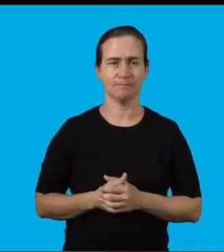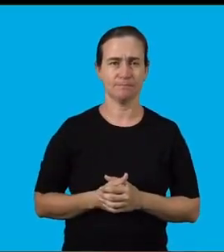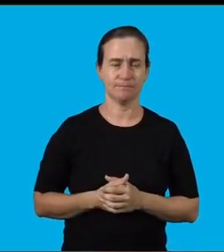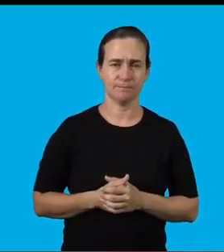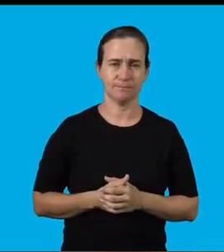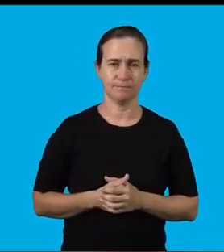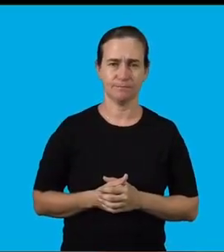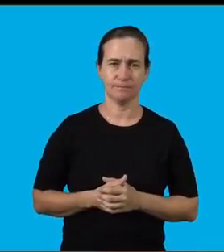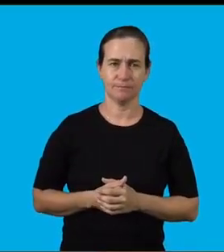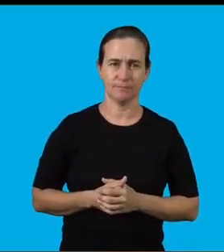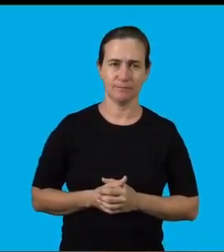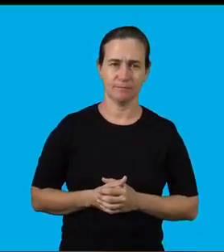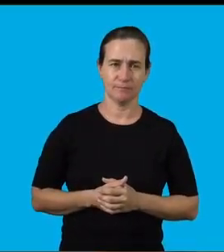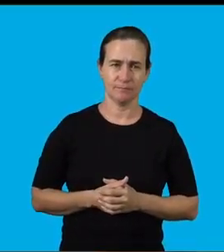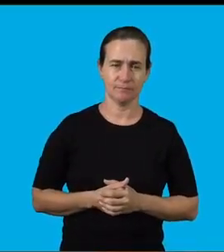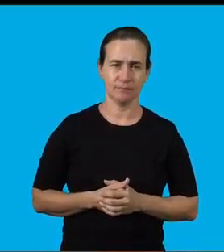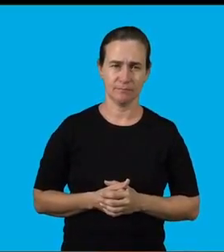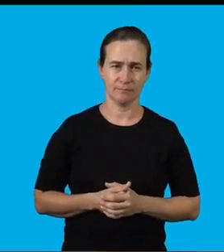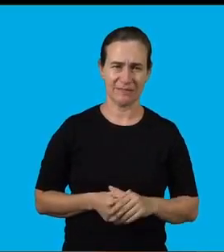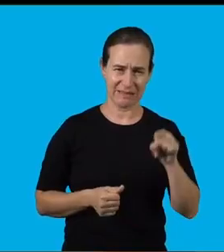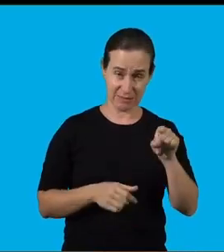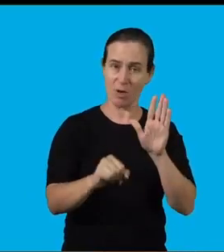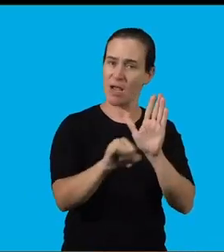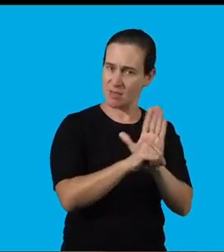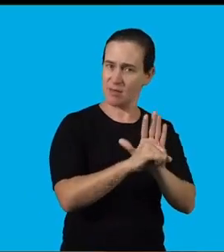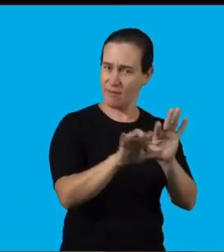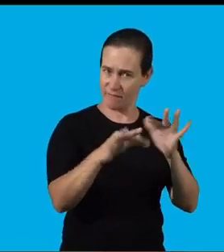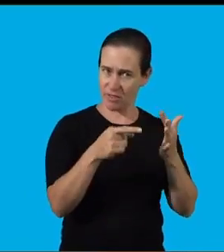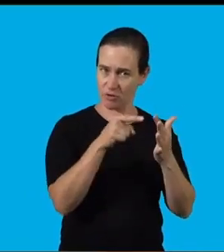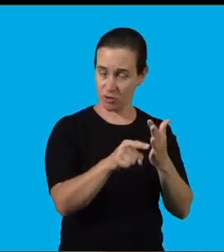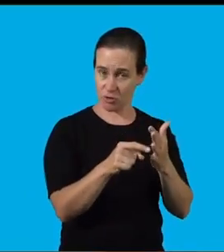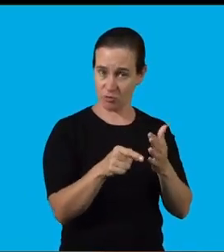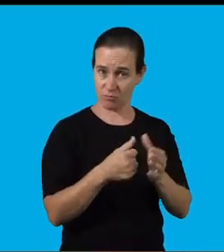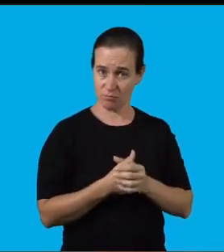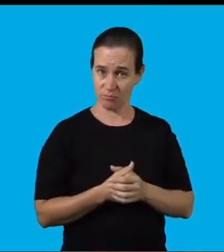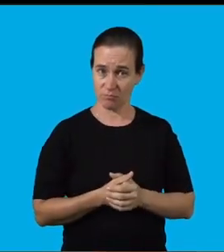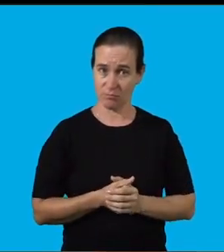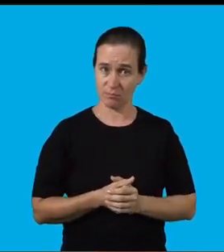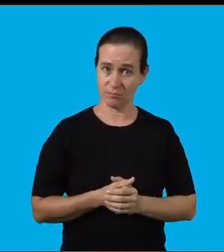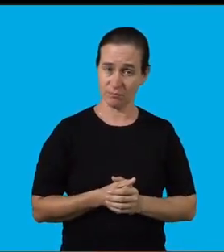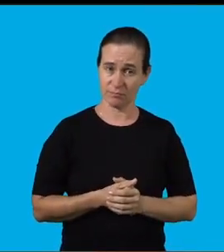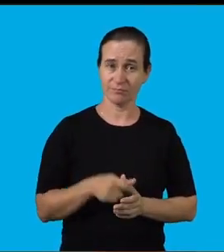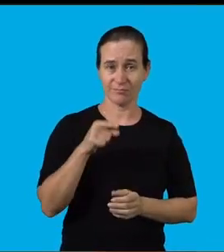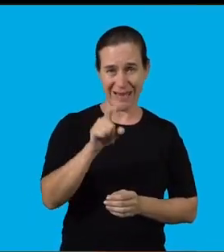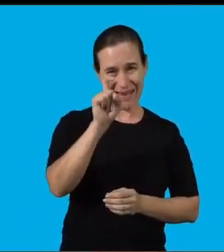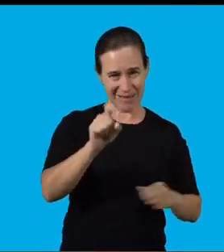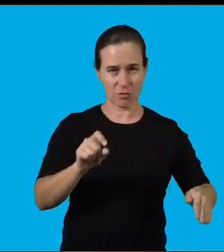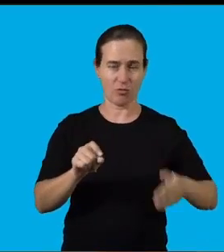AB. Now, if you look at AB, remember we've already identified when we read the question that these